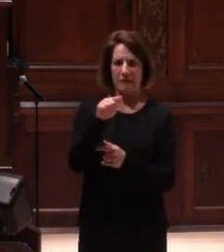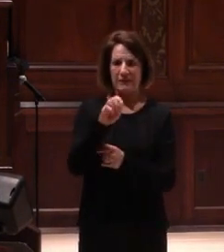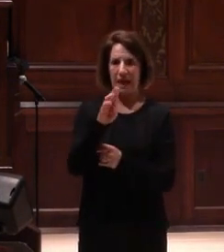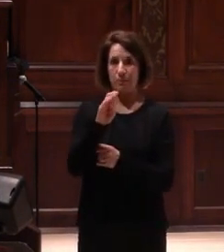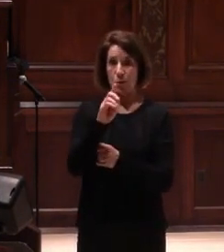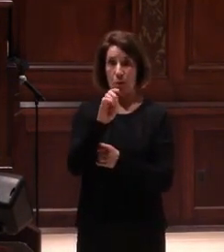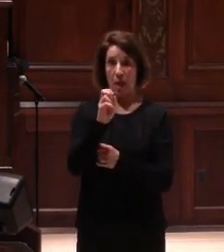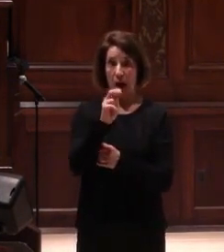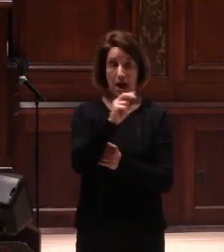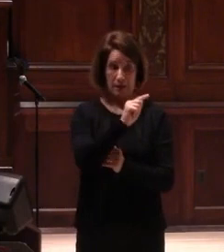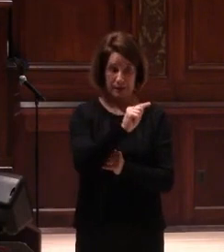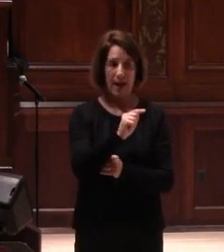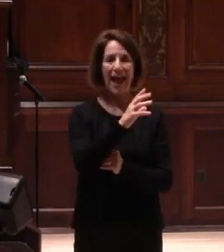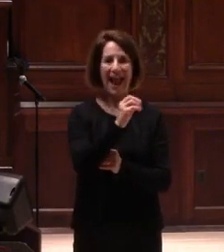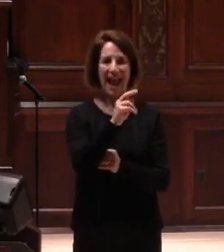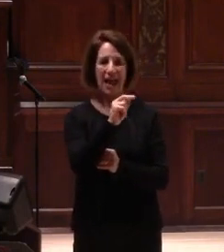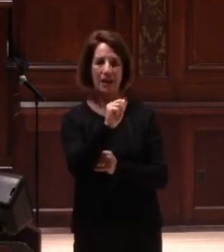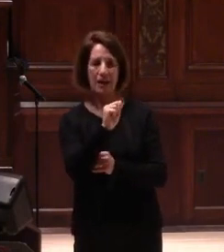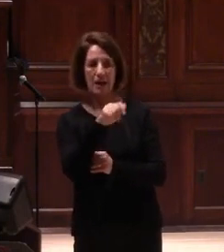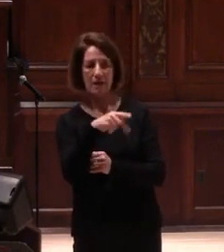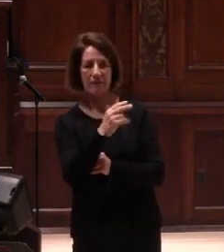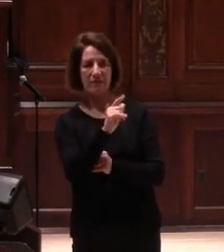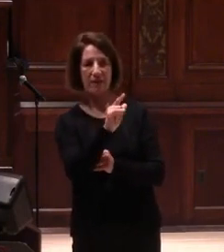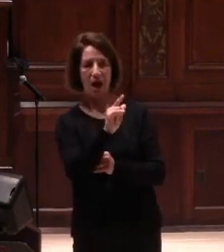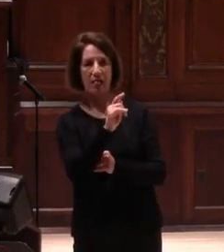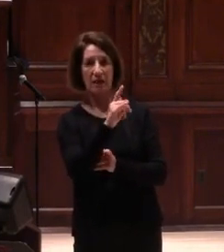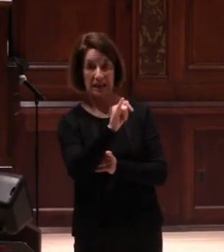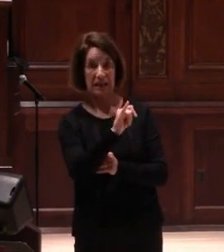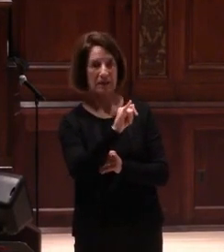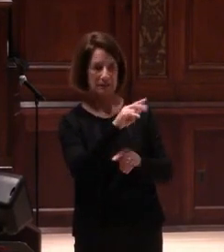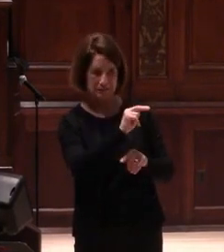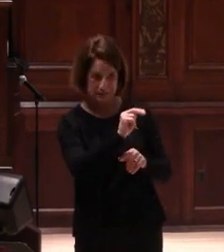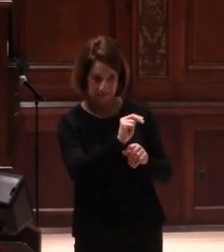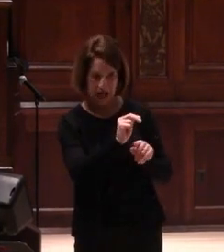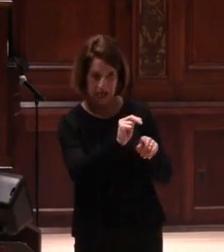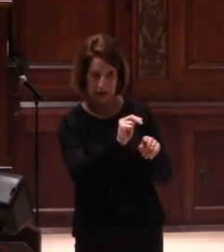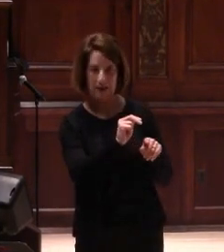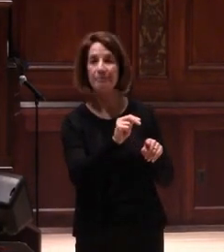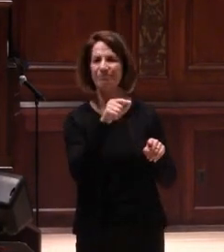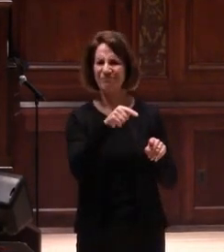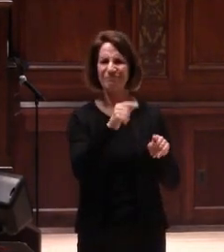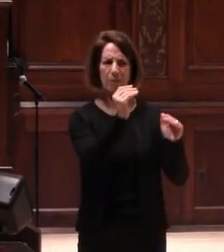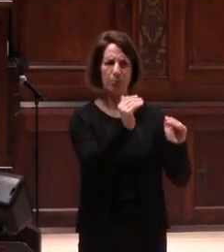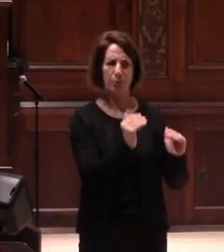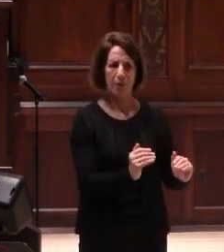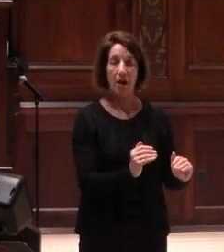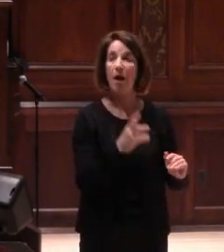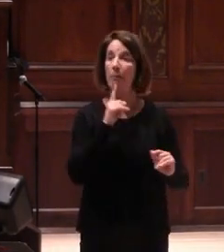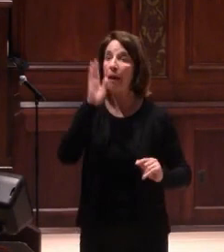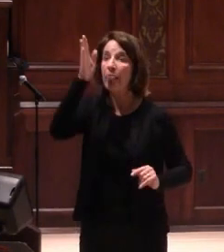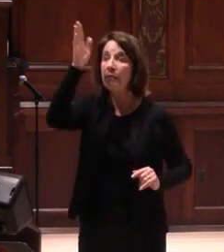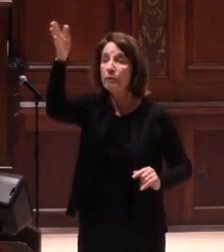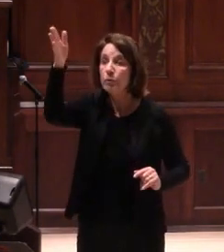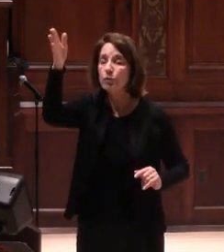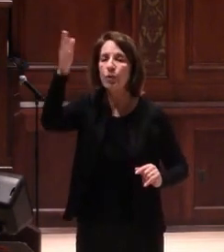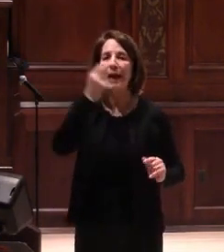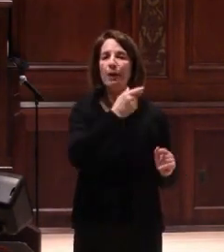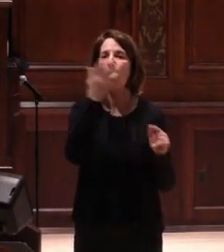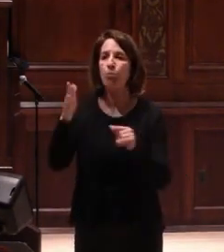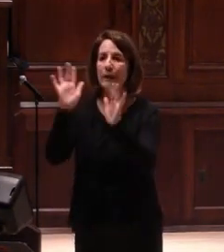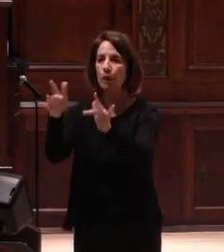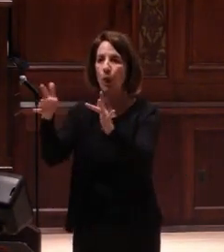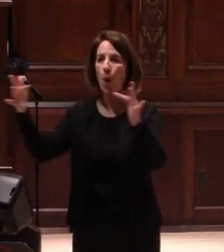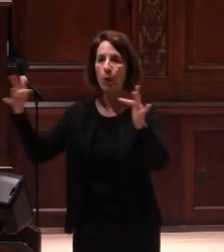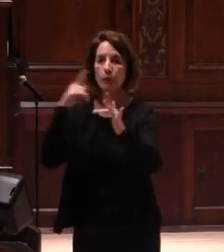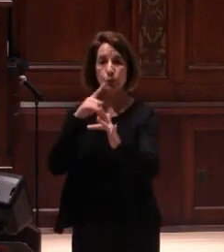Zebulun and the land of Naphtali. But in the future, God will bring glory to his seaward, to this